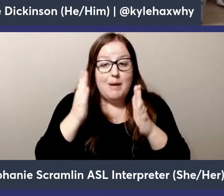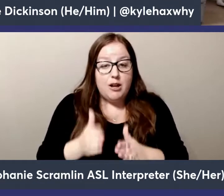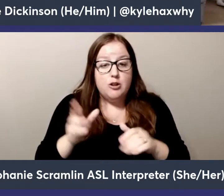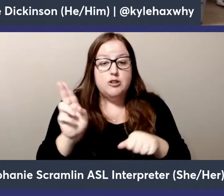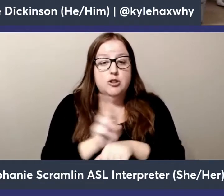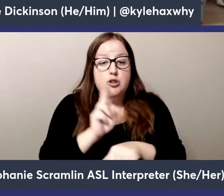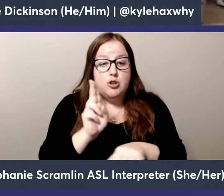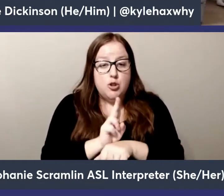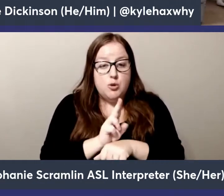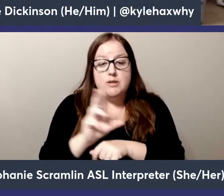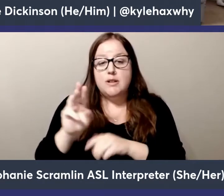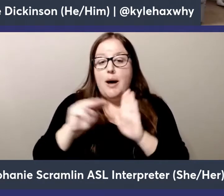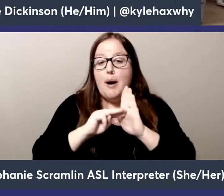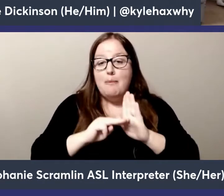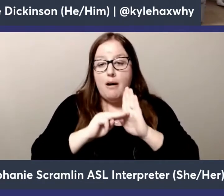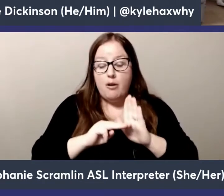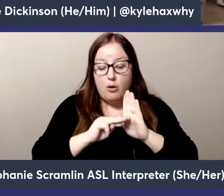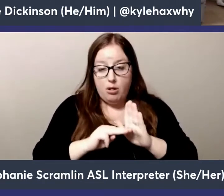deterministic model